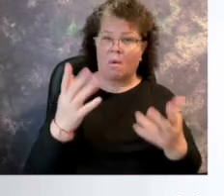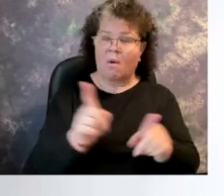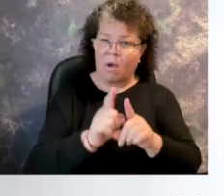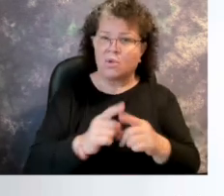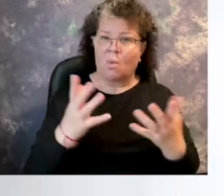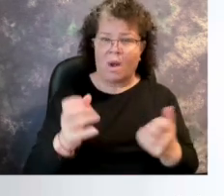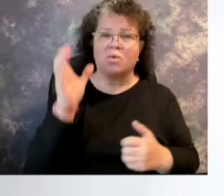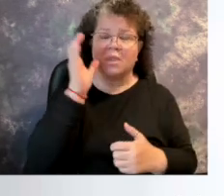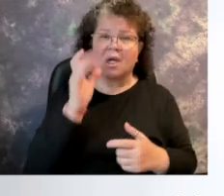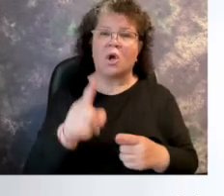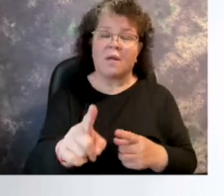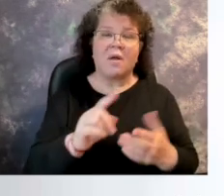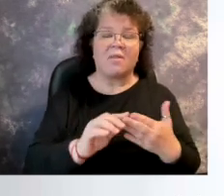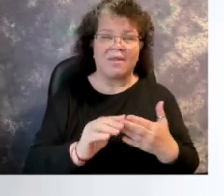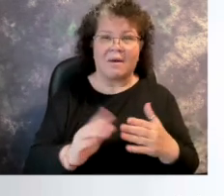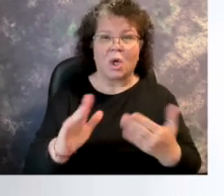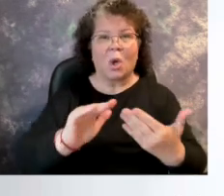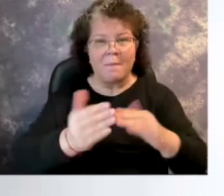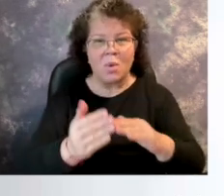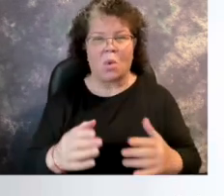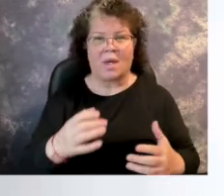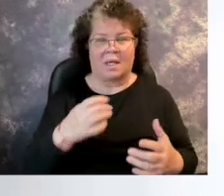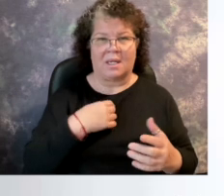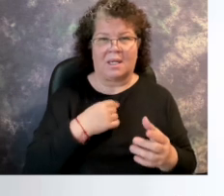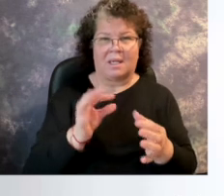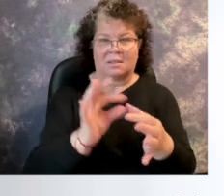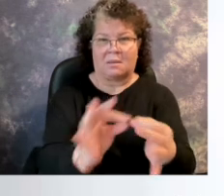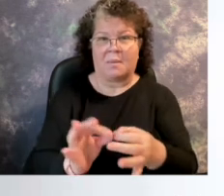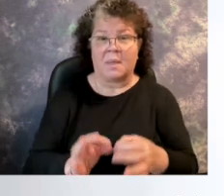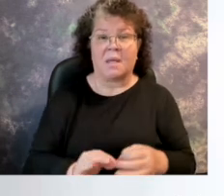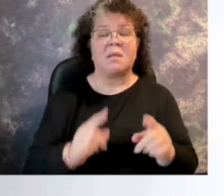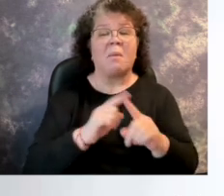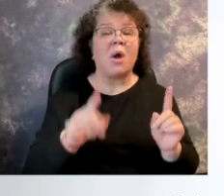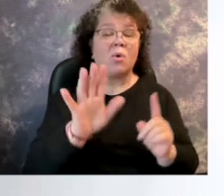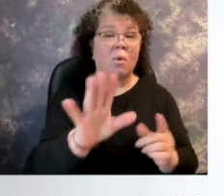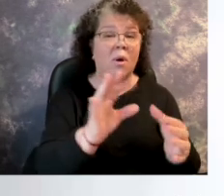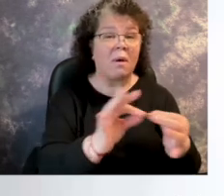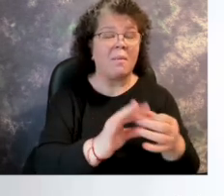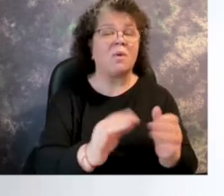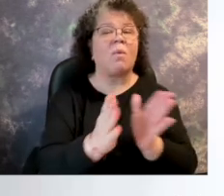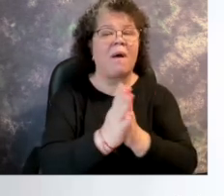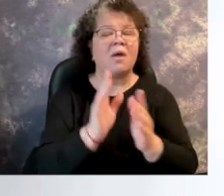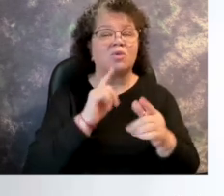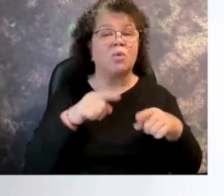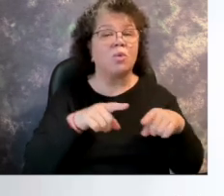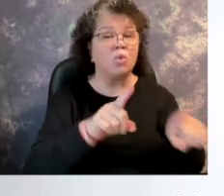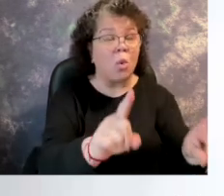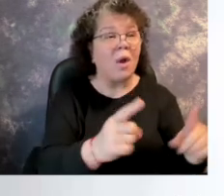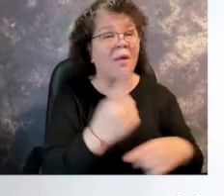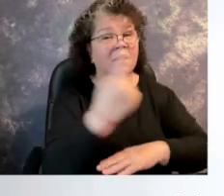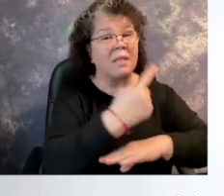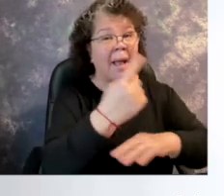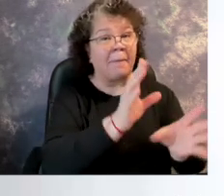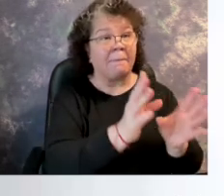meetings to hear individual and community concerns. However, we ask you to please save your comments and questions and share them at a daytime meeting so